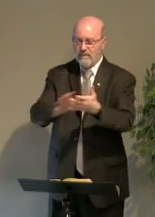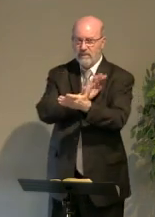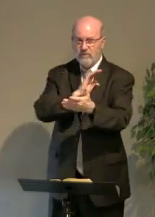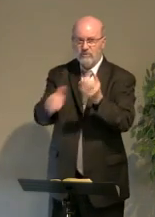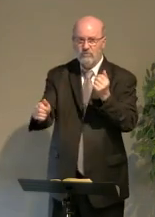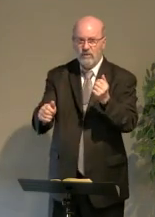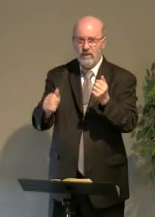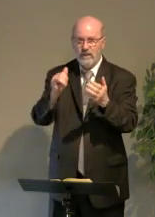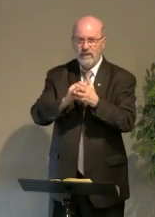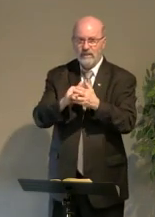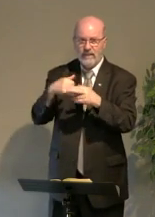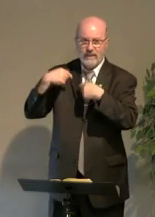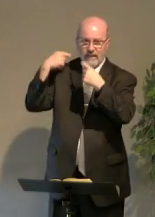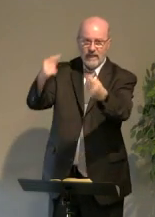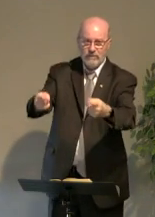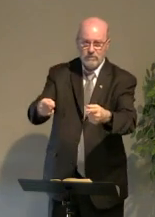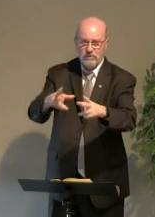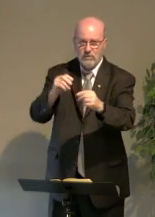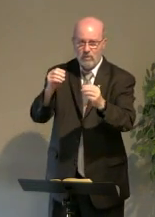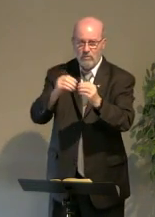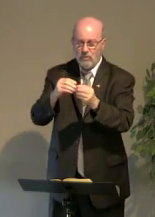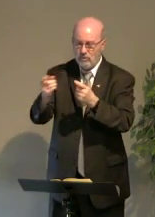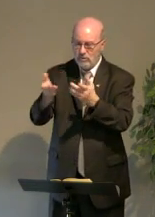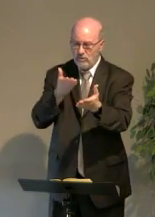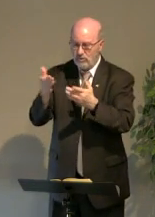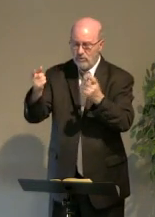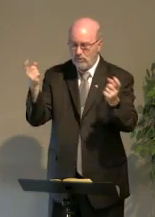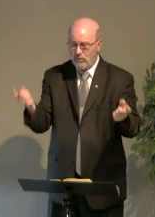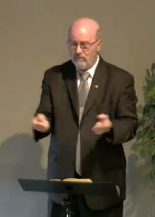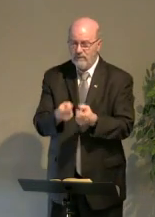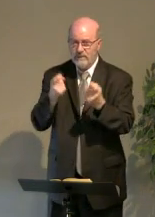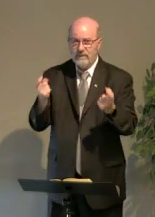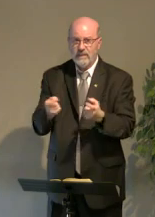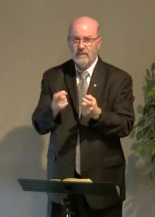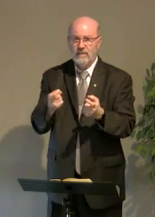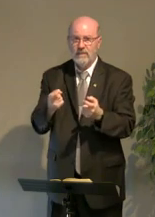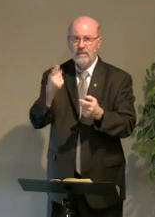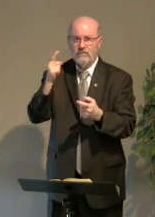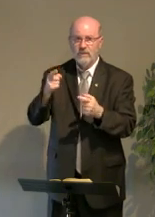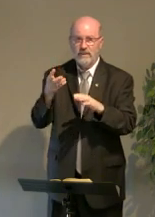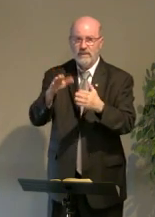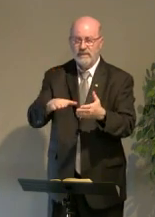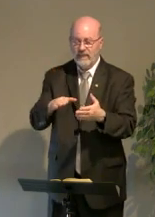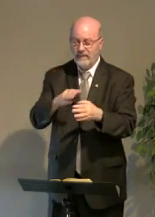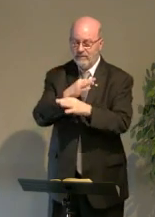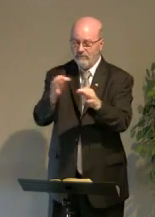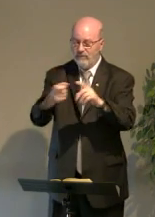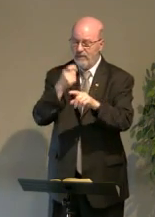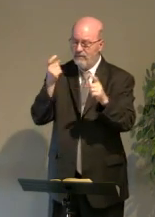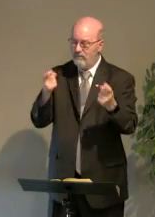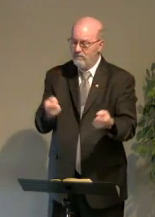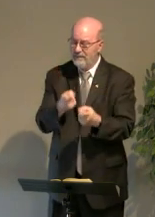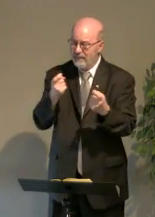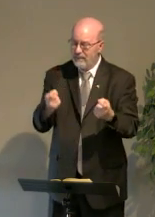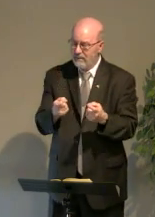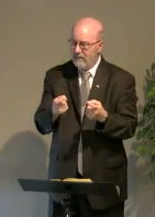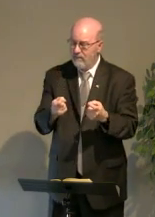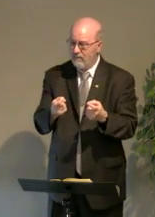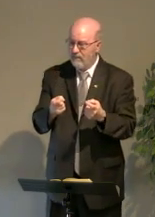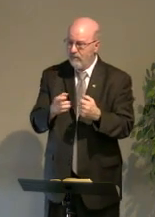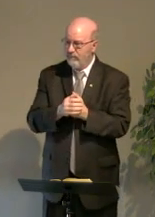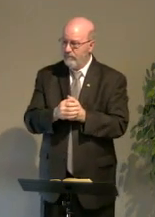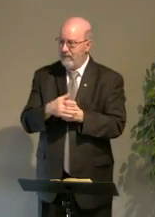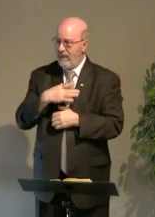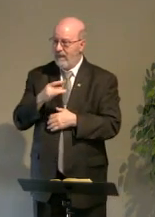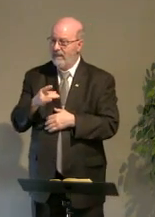might be destroyed, that henceforth we should not serve sin. For he that is dead is freed from sin."